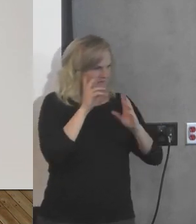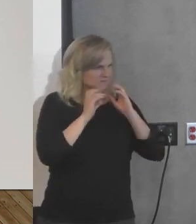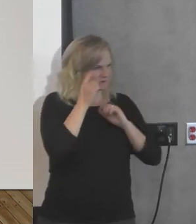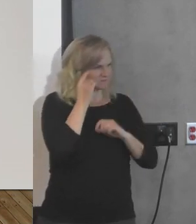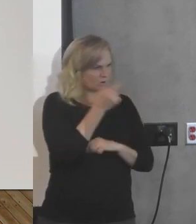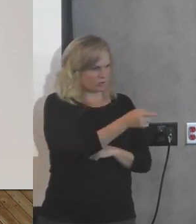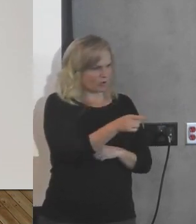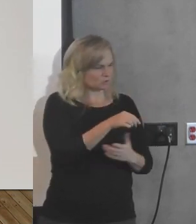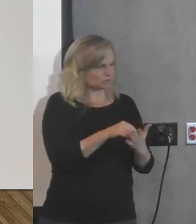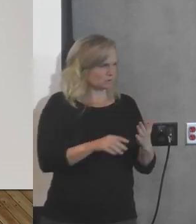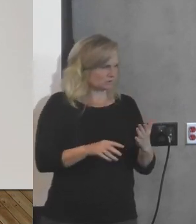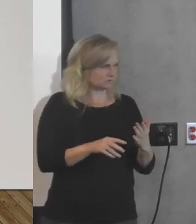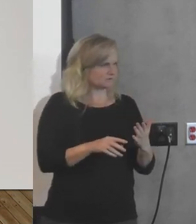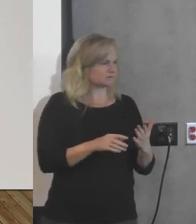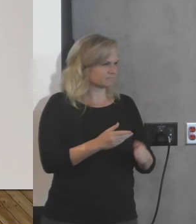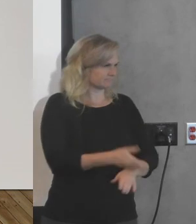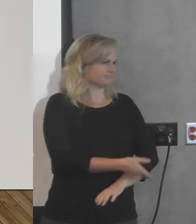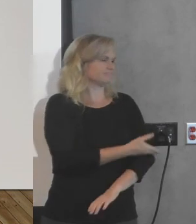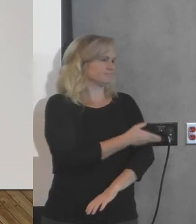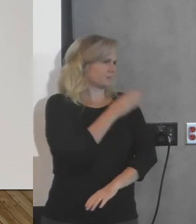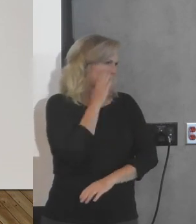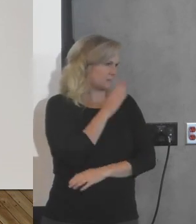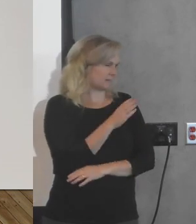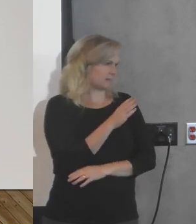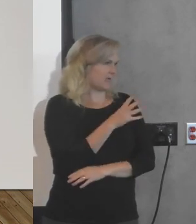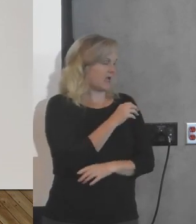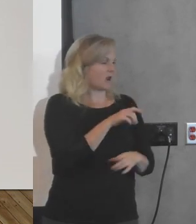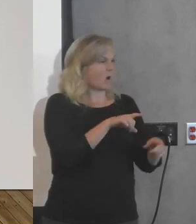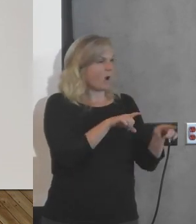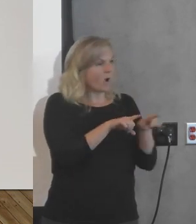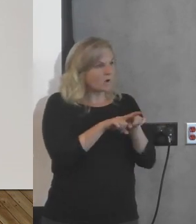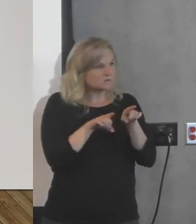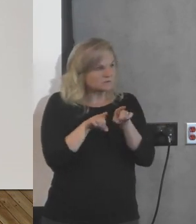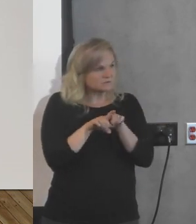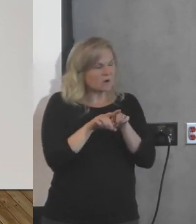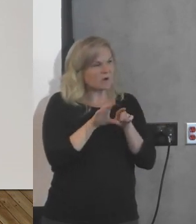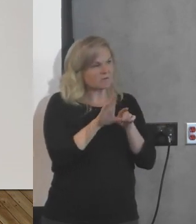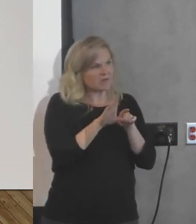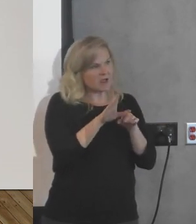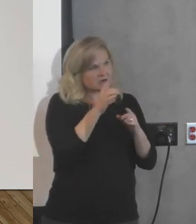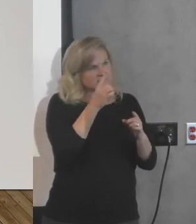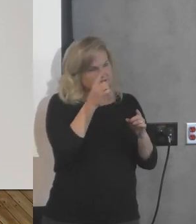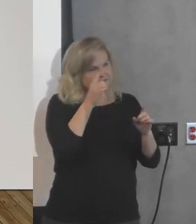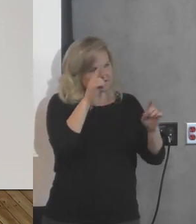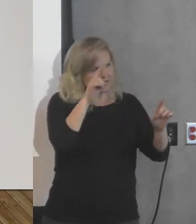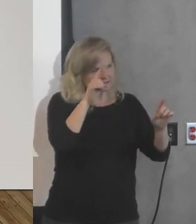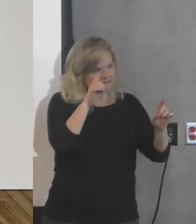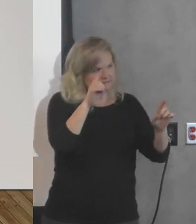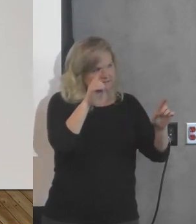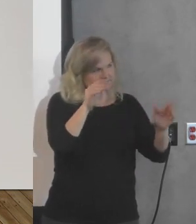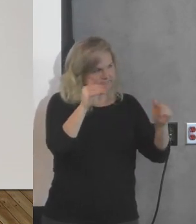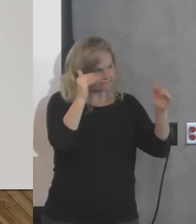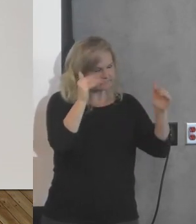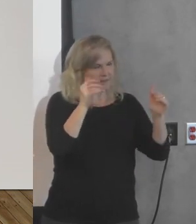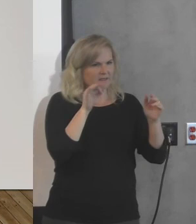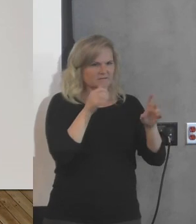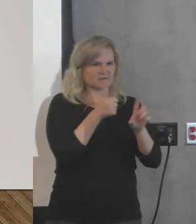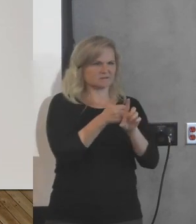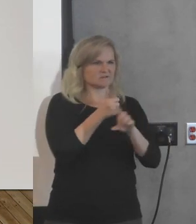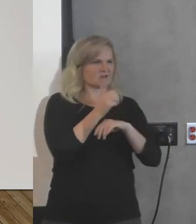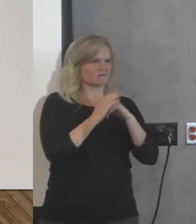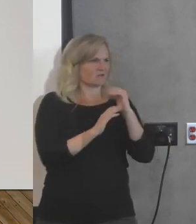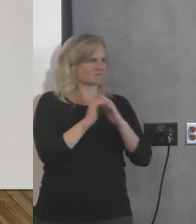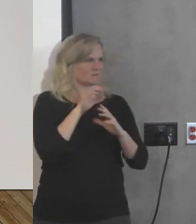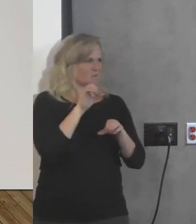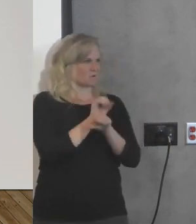the student, the better the outcomes for the student. If you're not really comfortable working in